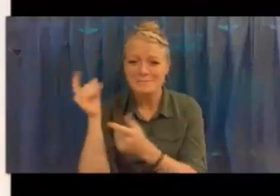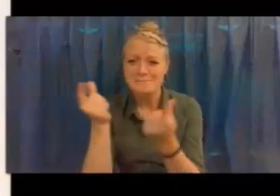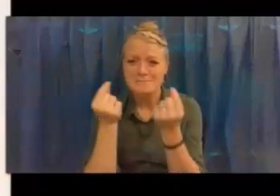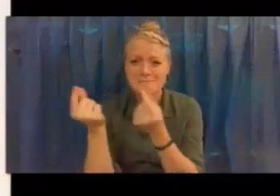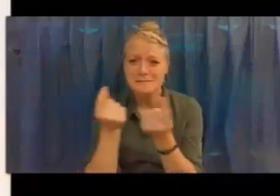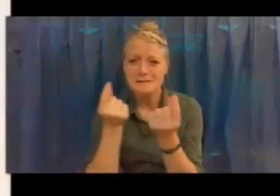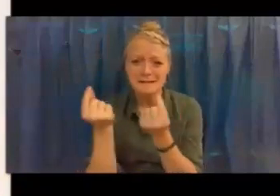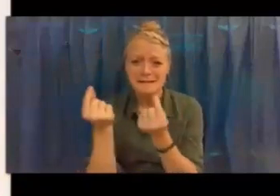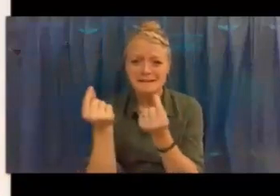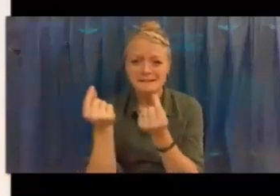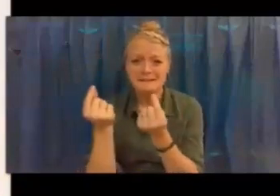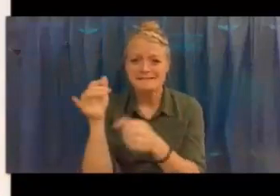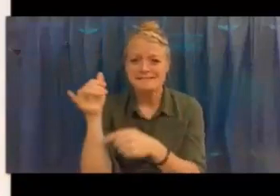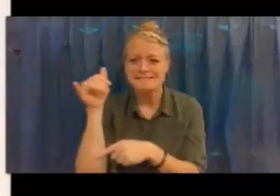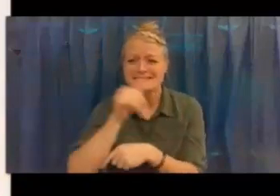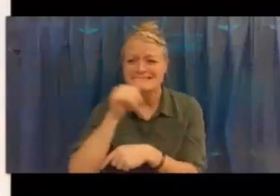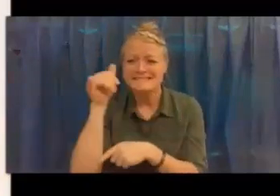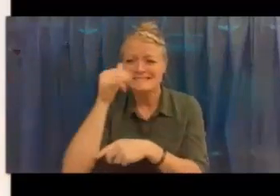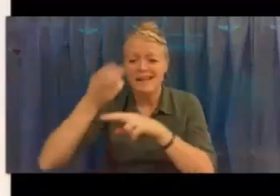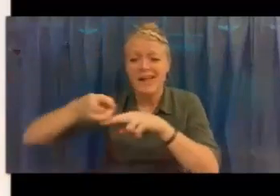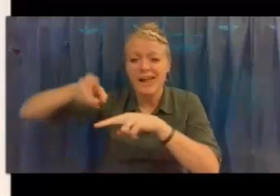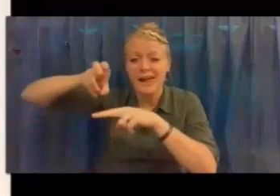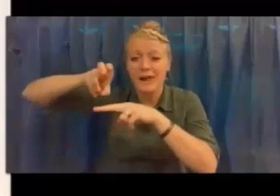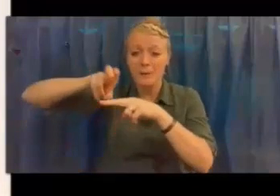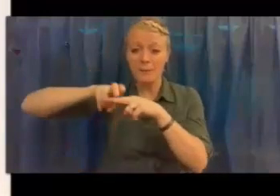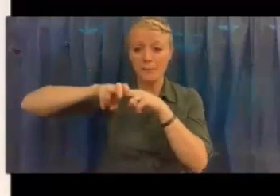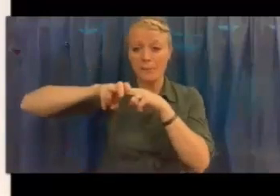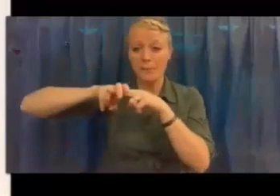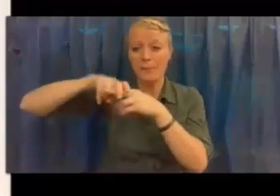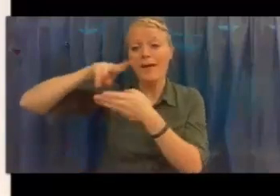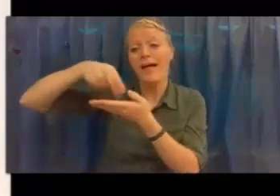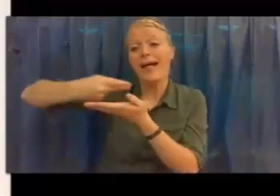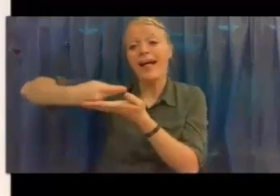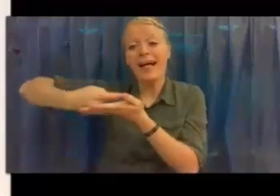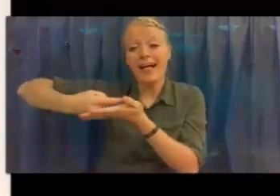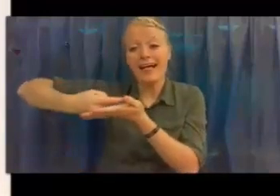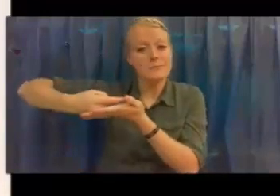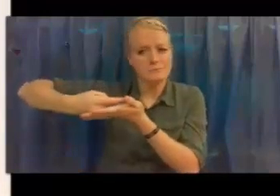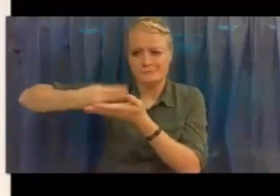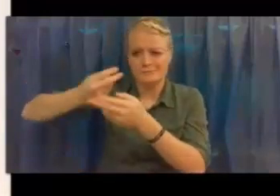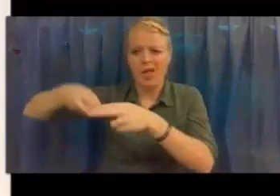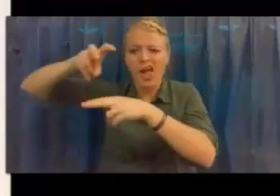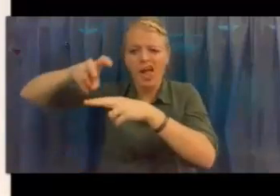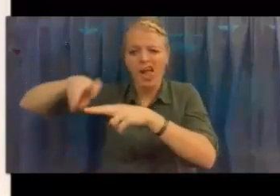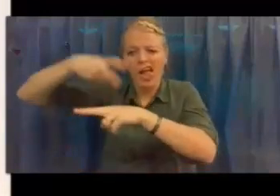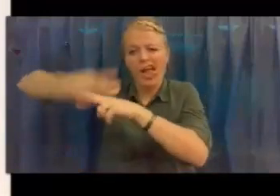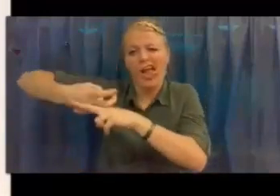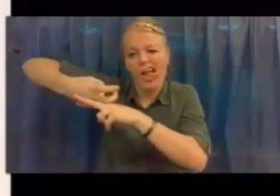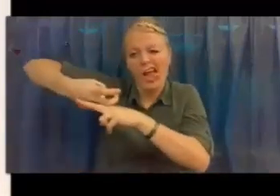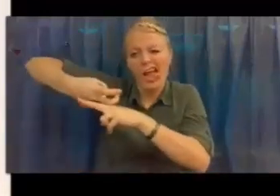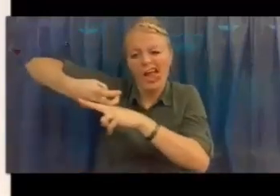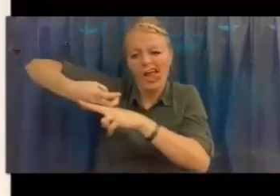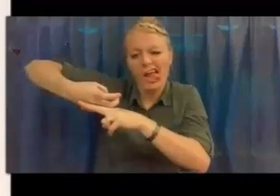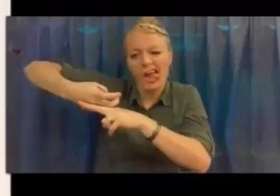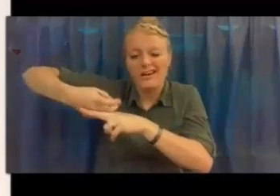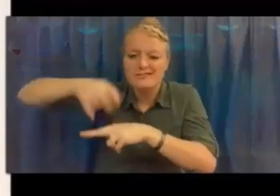these special cats, look at what it's doing. It's silly. It's not sitting up nicely